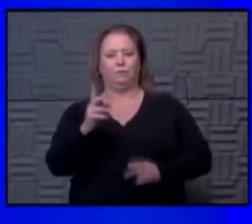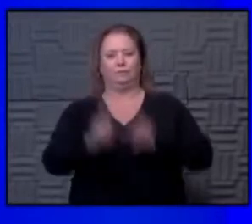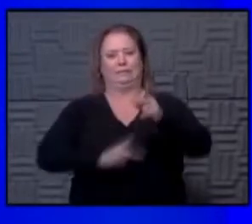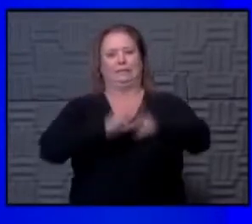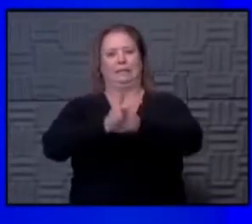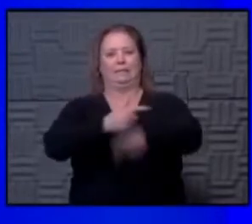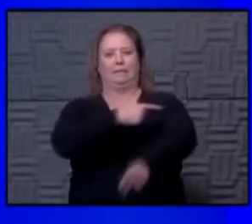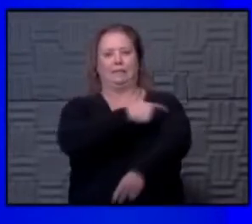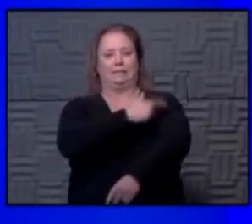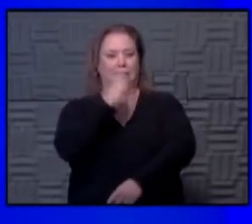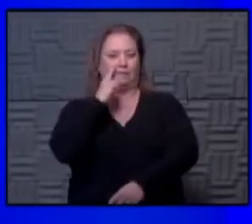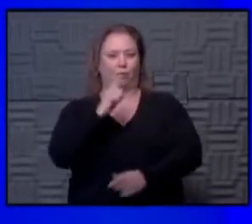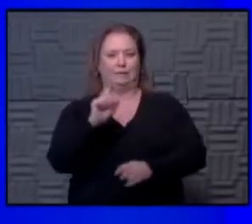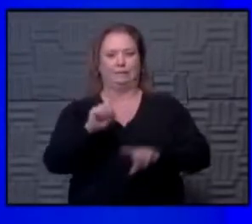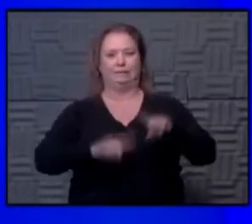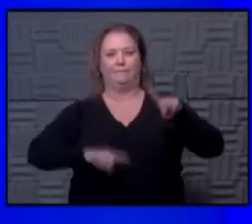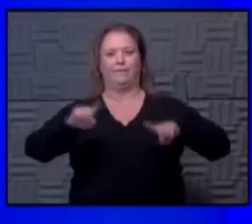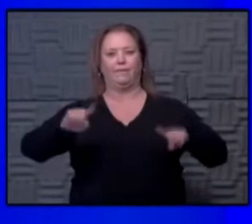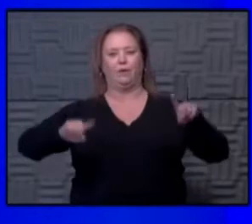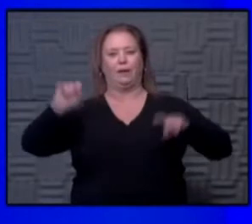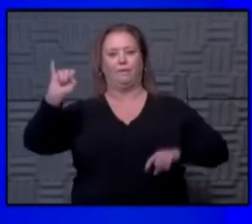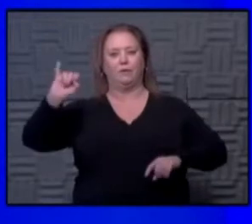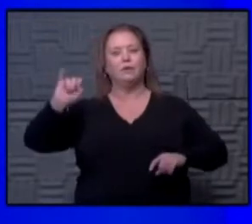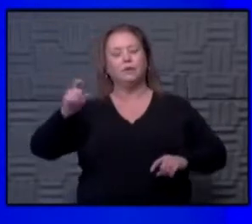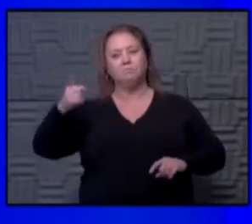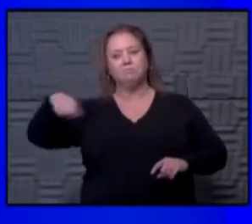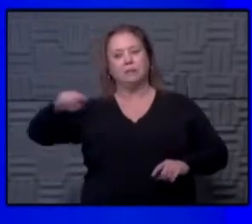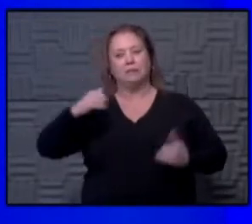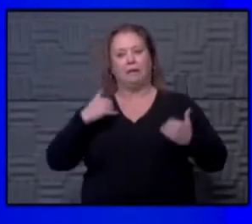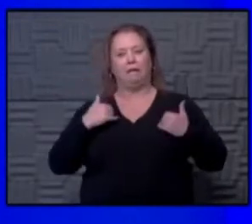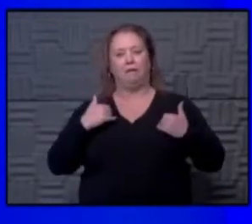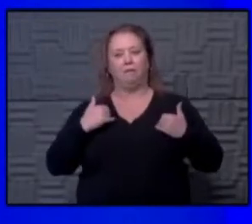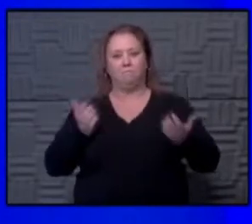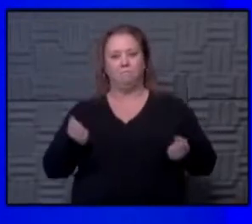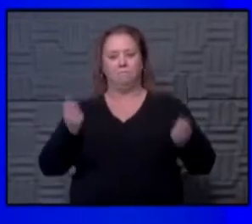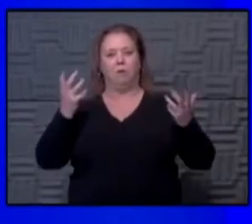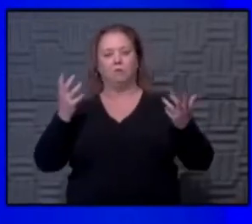for different infections that they have multiple